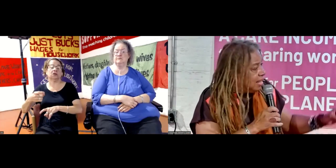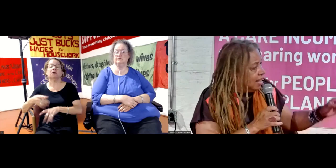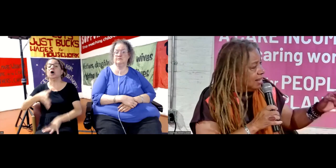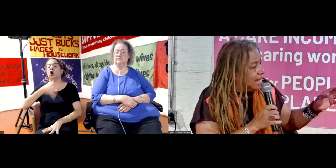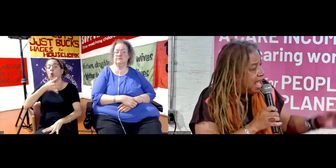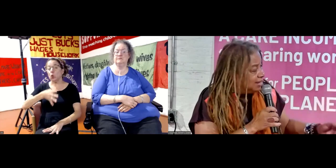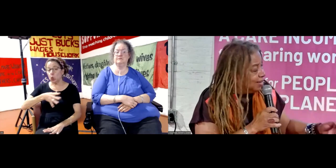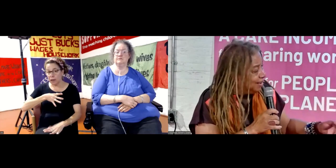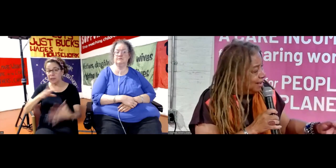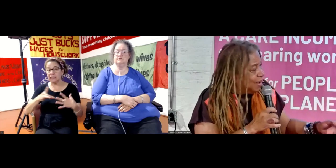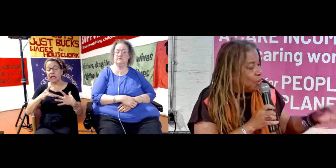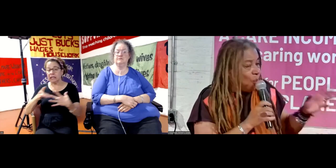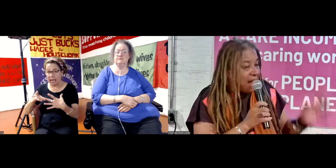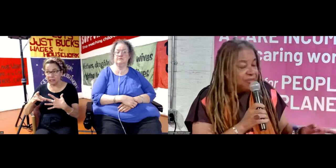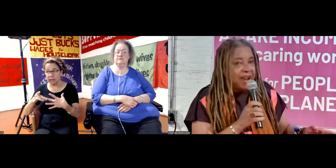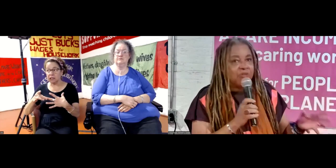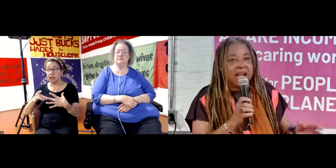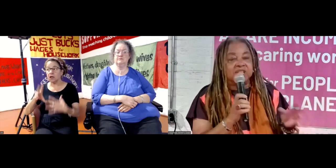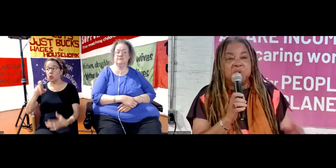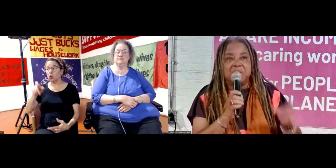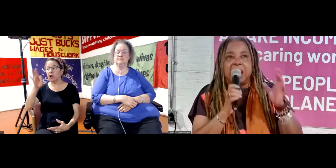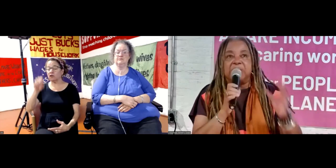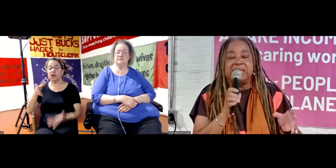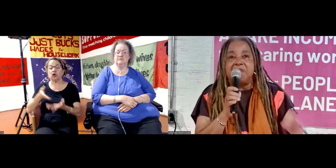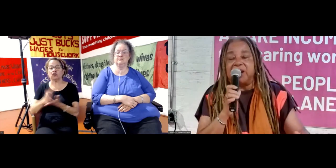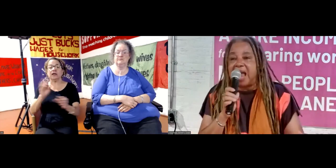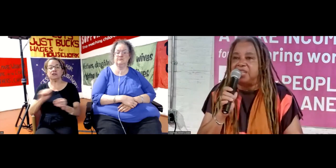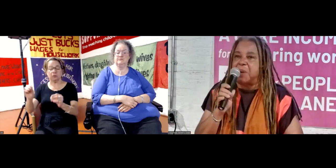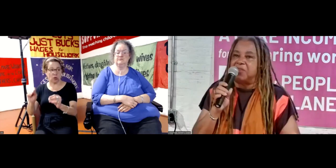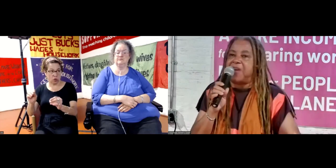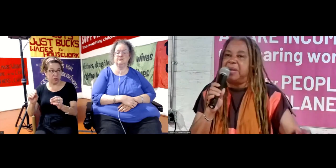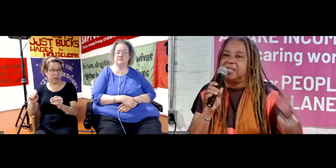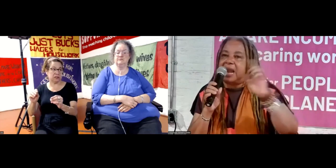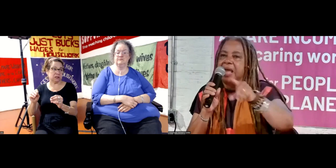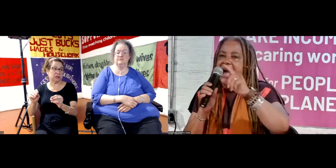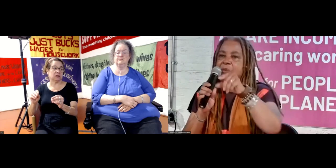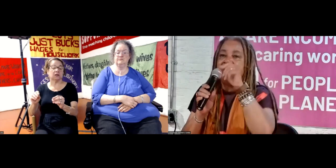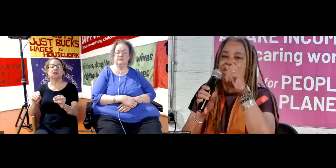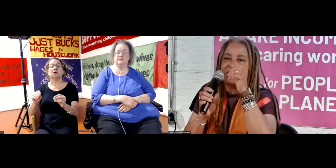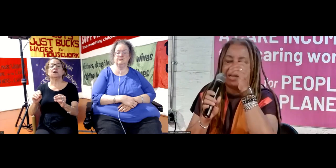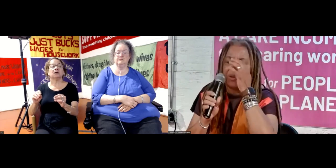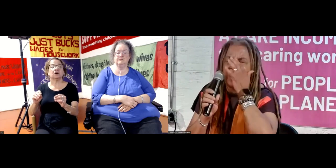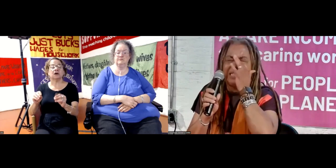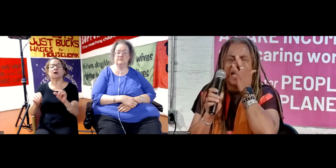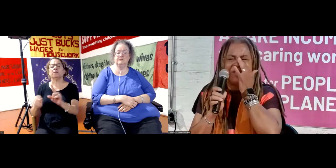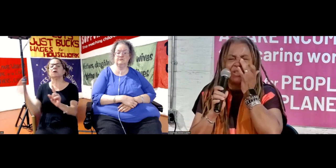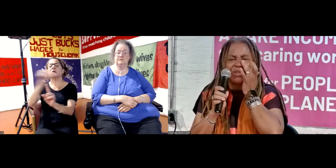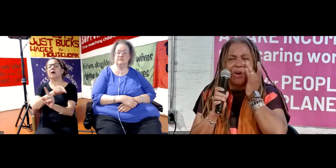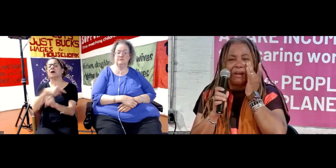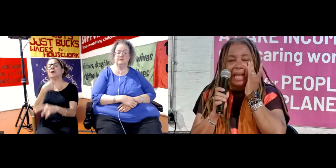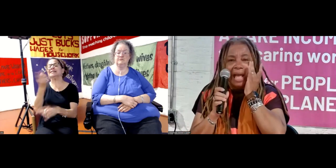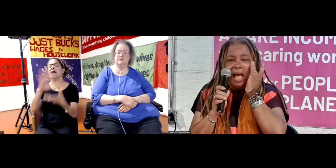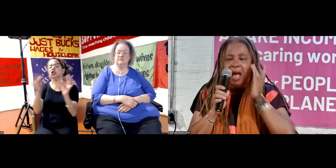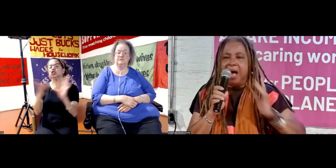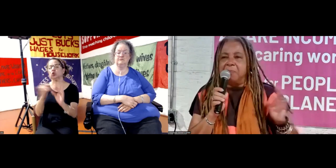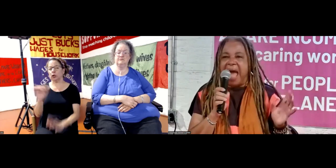women's led welfare rights movement that was never acknowledged by the feminists. And I want to just quickly tell this